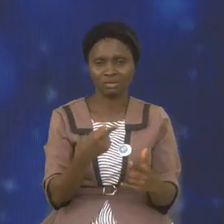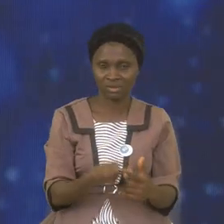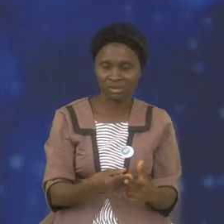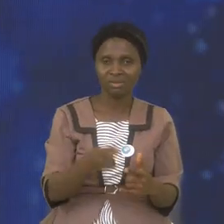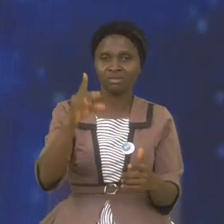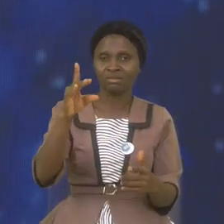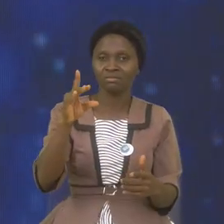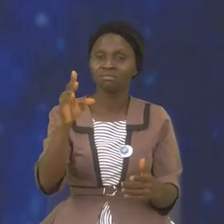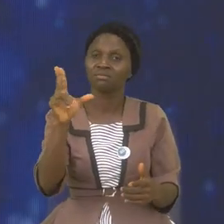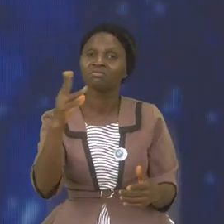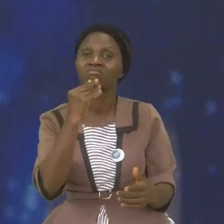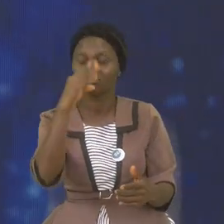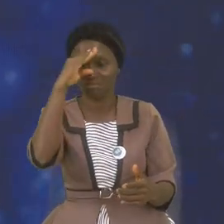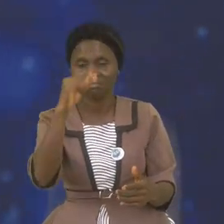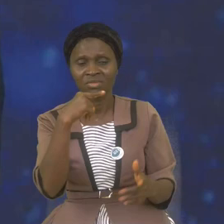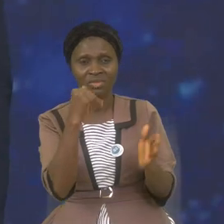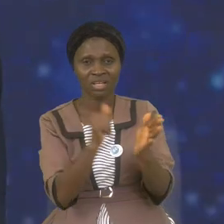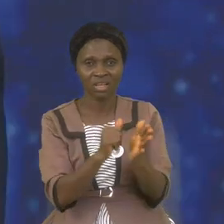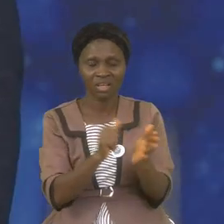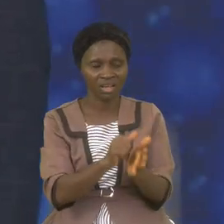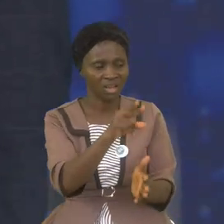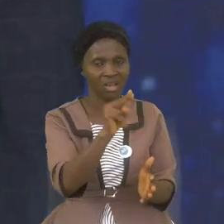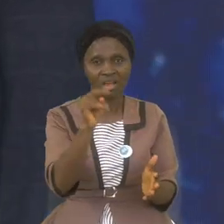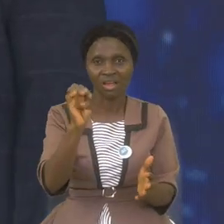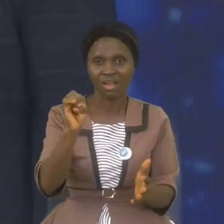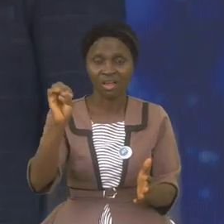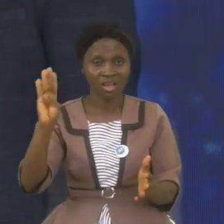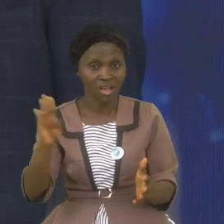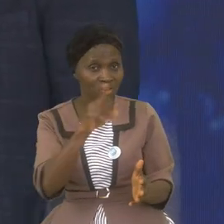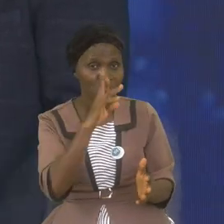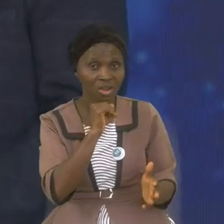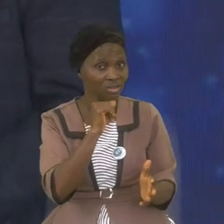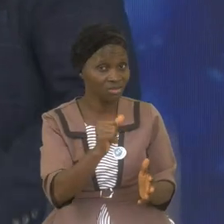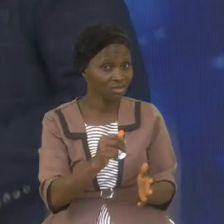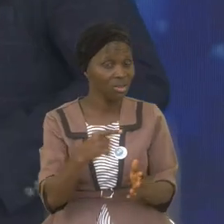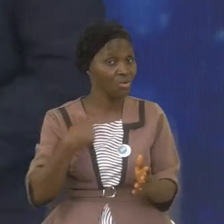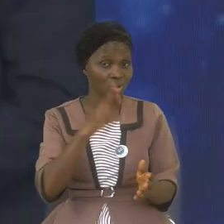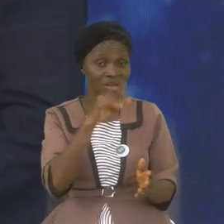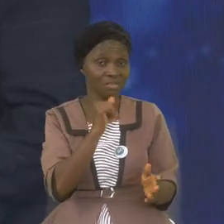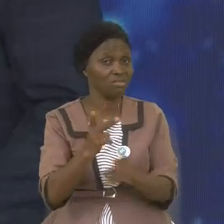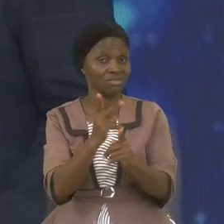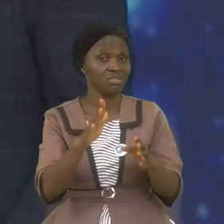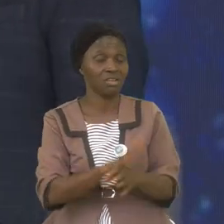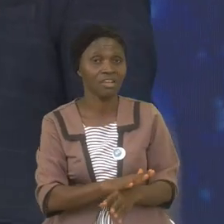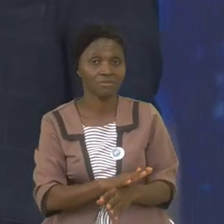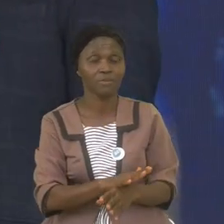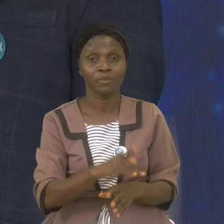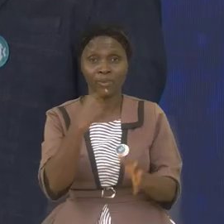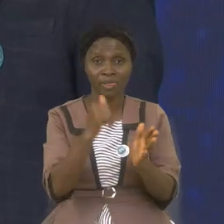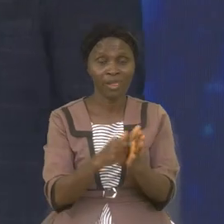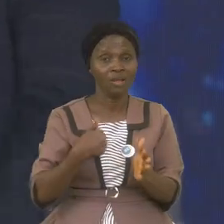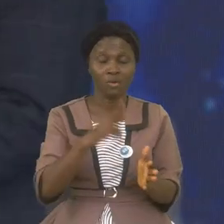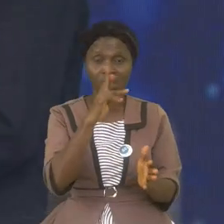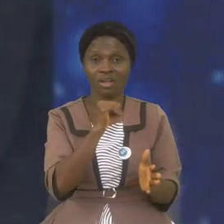didn't tell him live forever? Those were people, they were not sycophants. And they were not people that were licking the boot